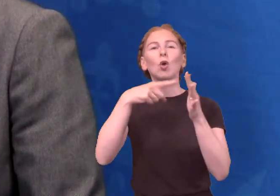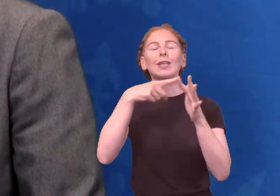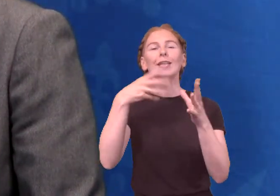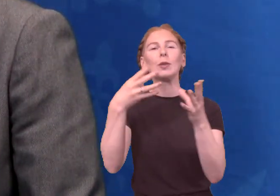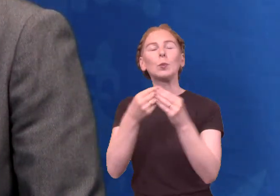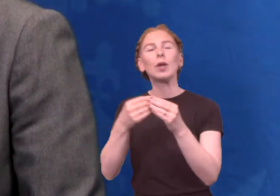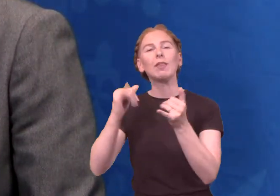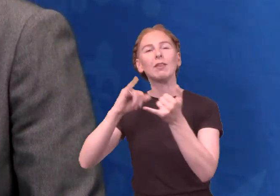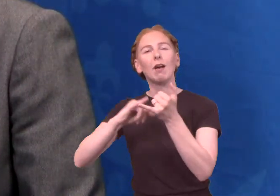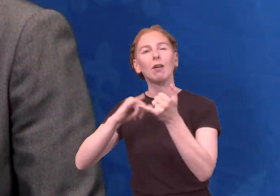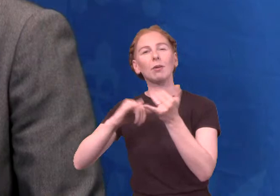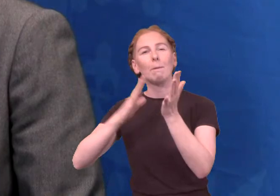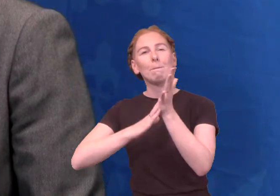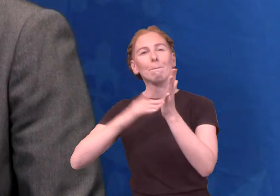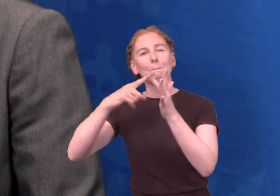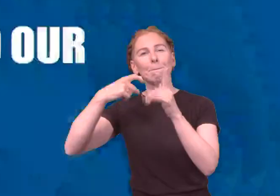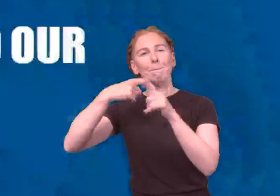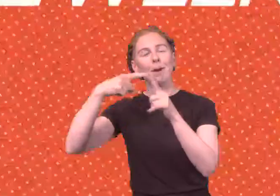Barnes.